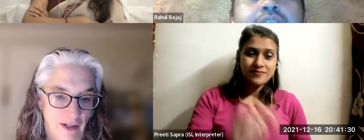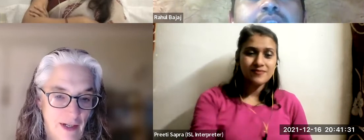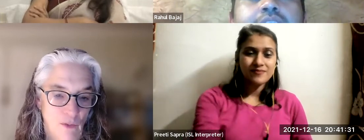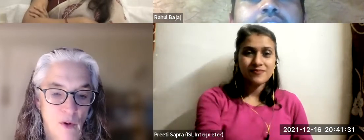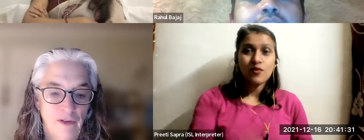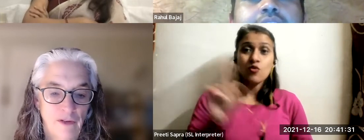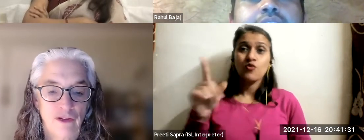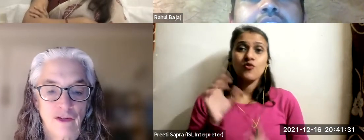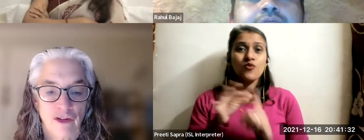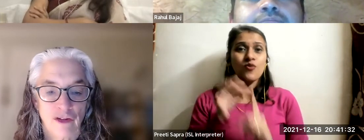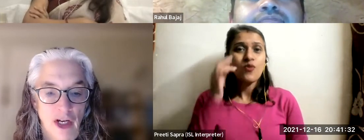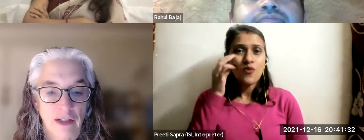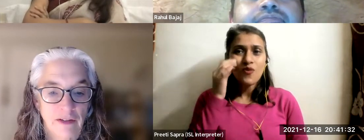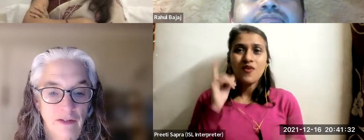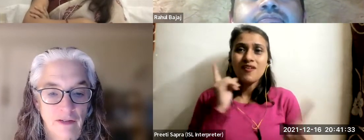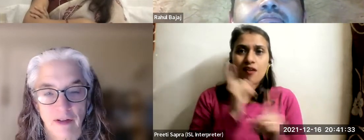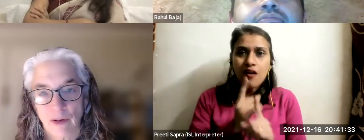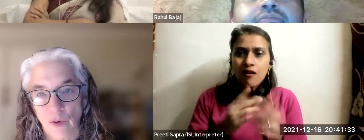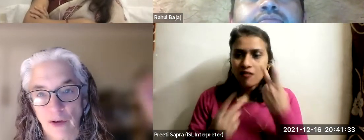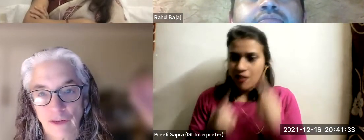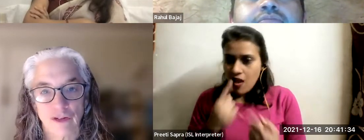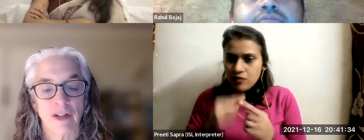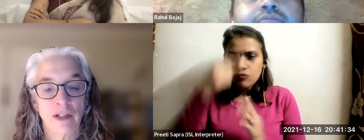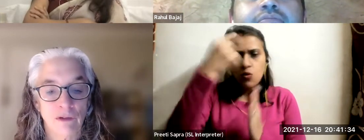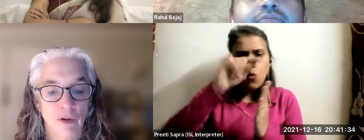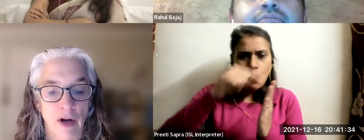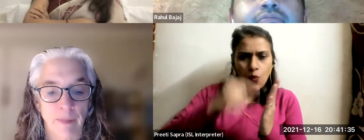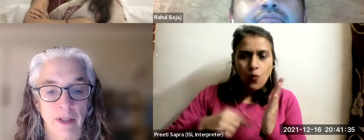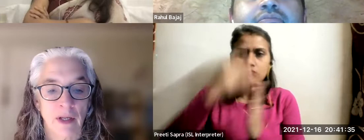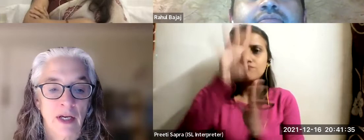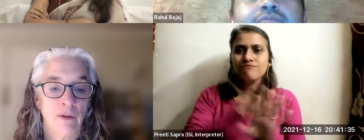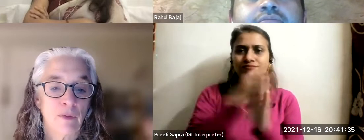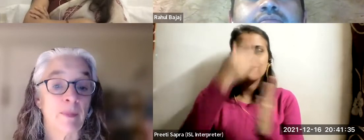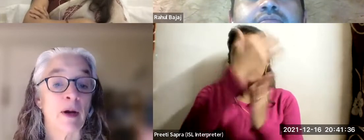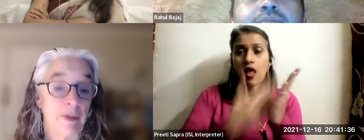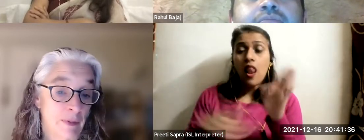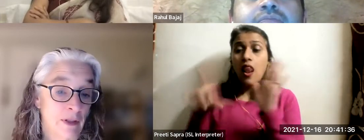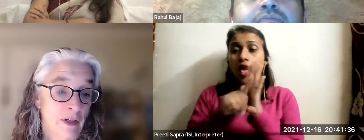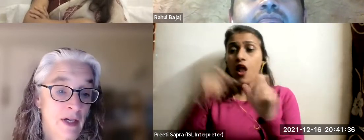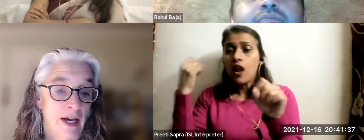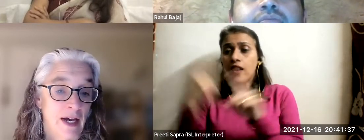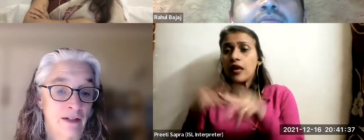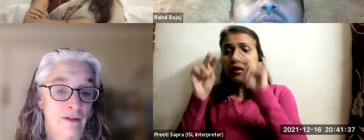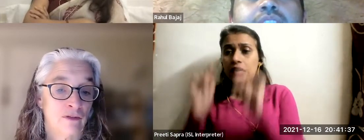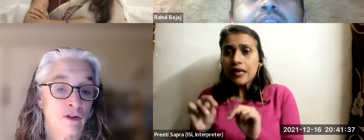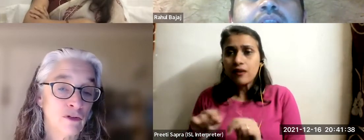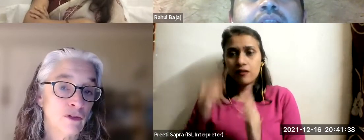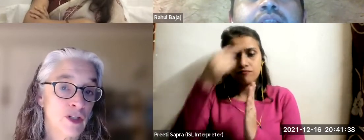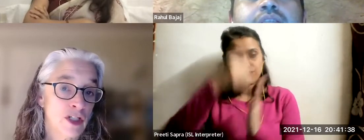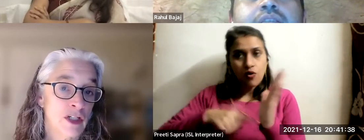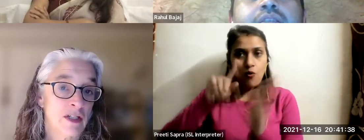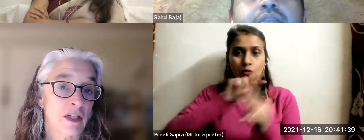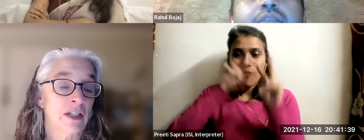it. It wasn't just a checklist. It wasn't just a legal requirement. It was about people. And